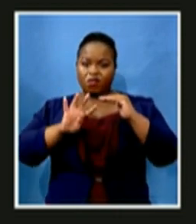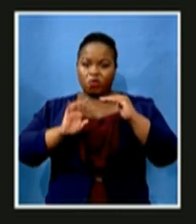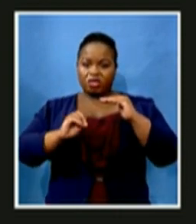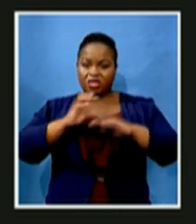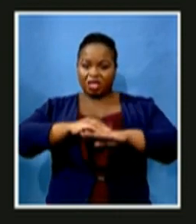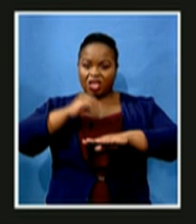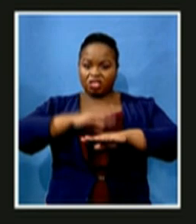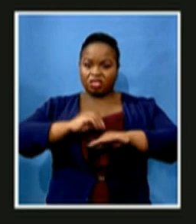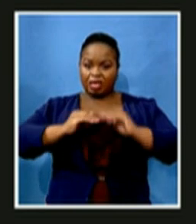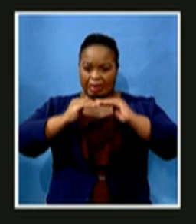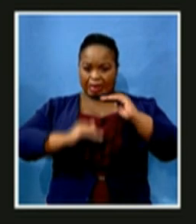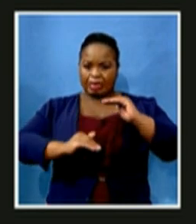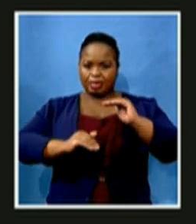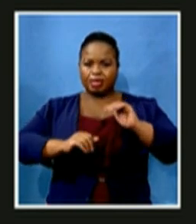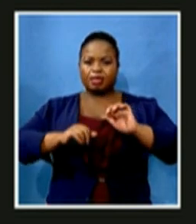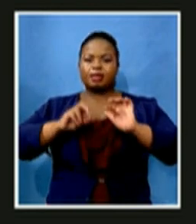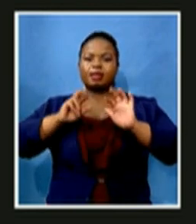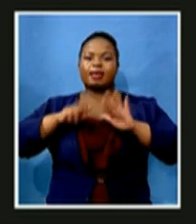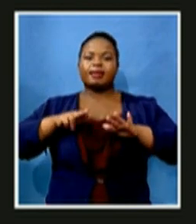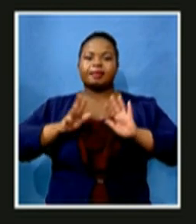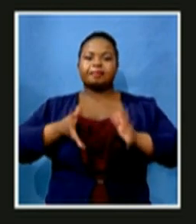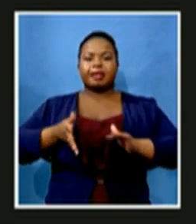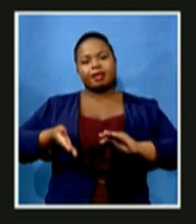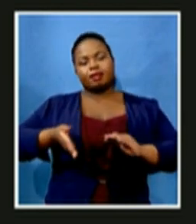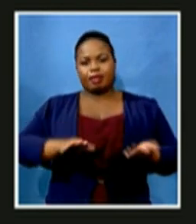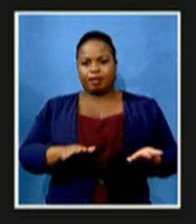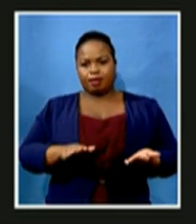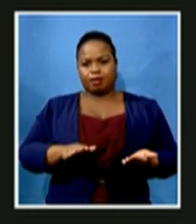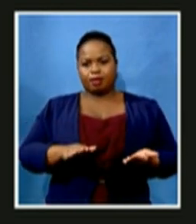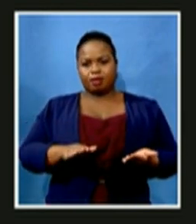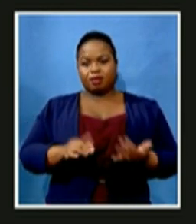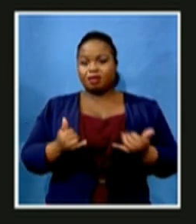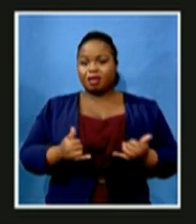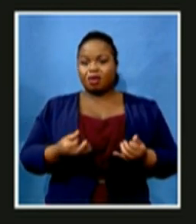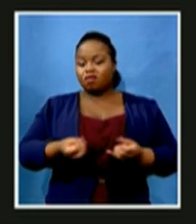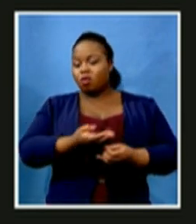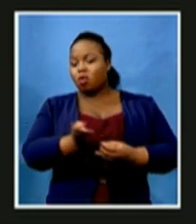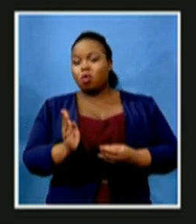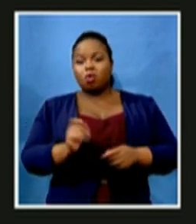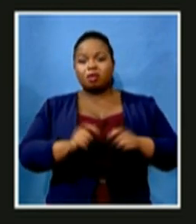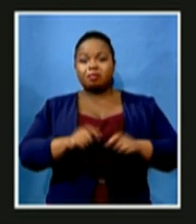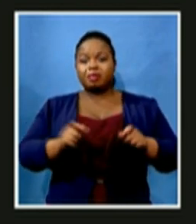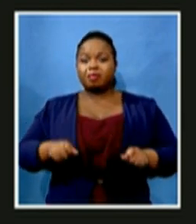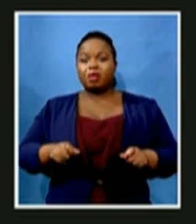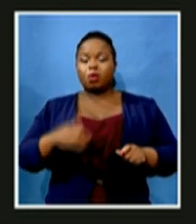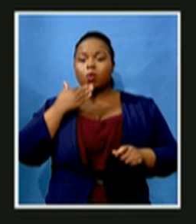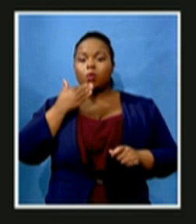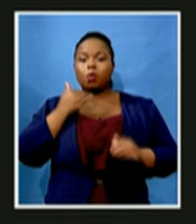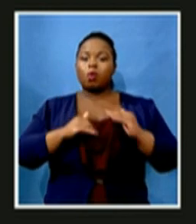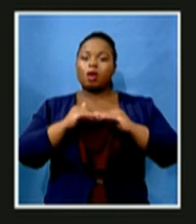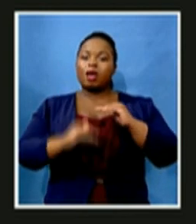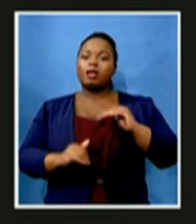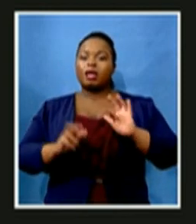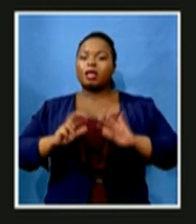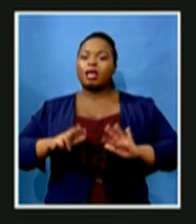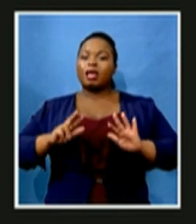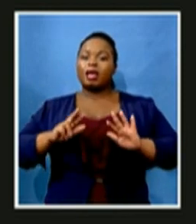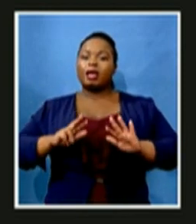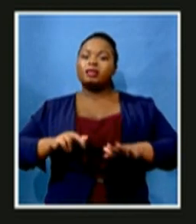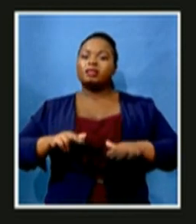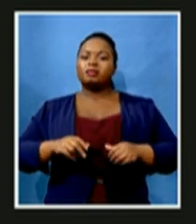of 40. Now, our population under the age of 40 makes up 71.6% of the South African